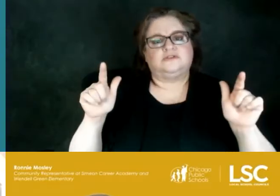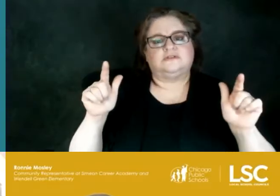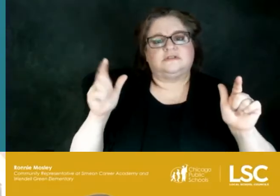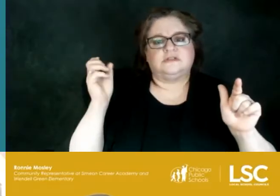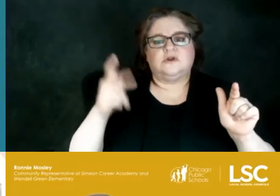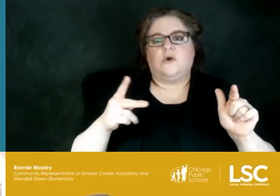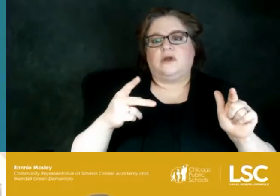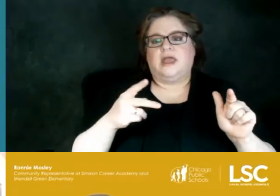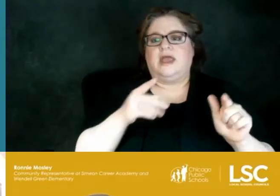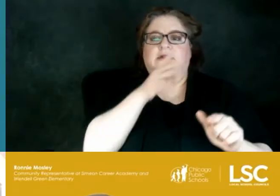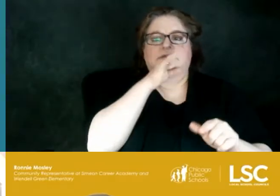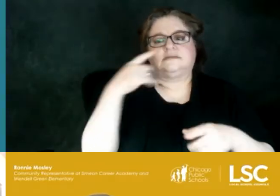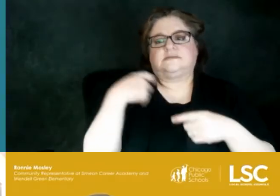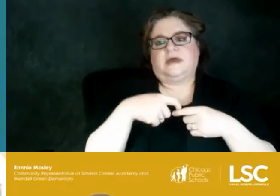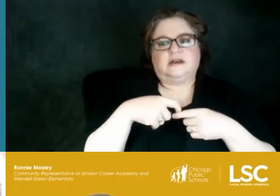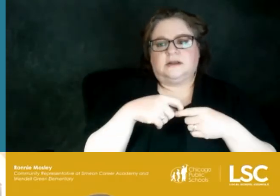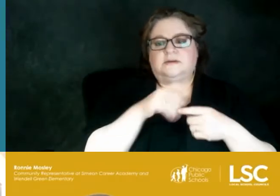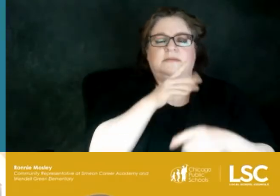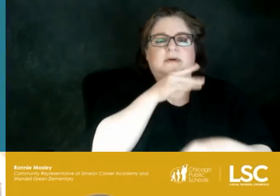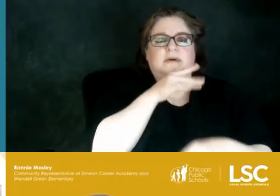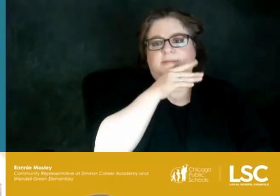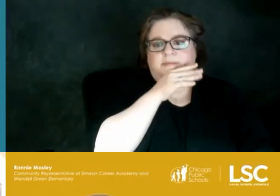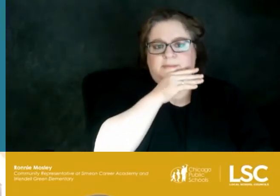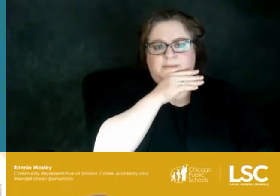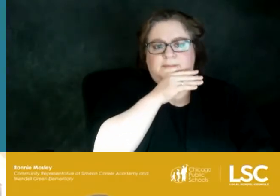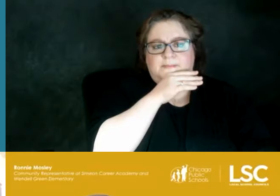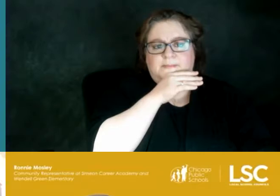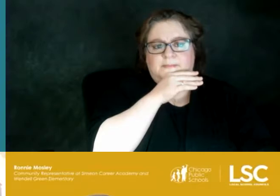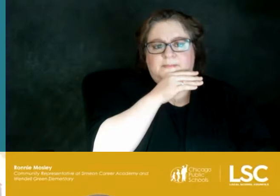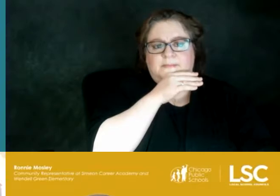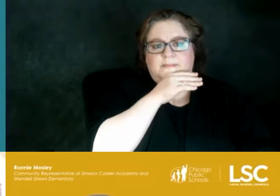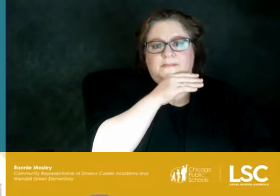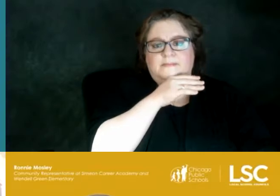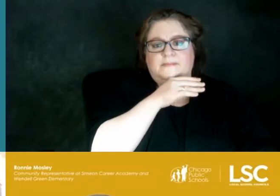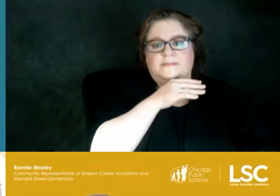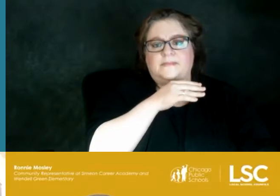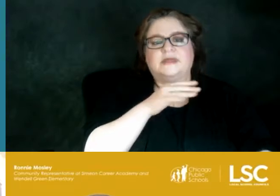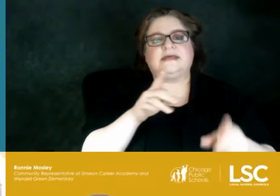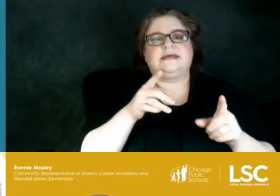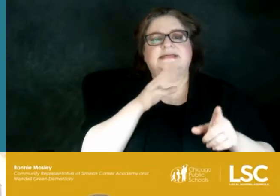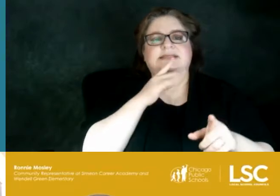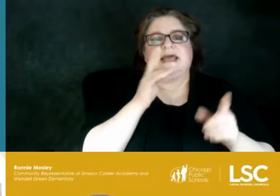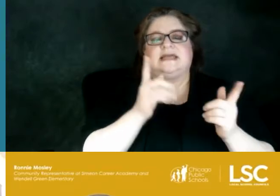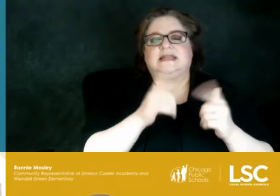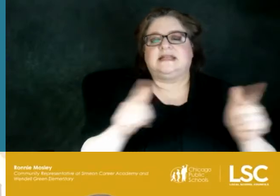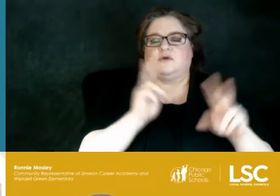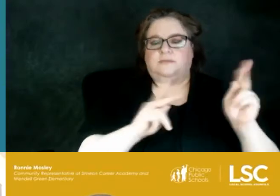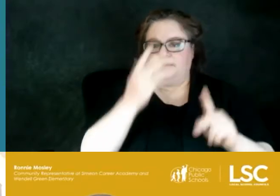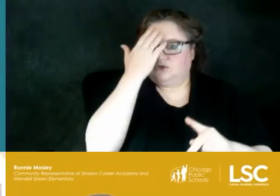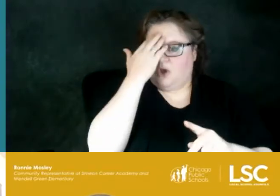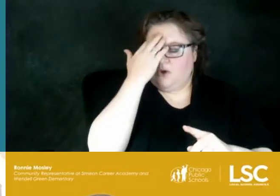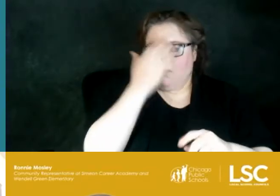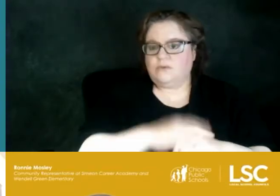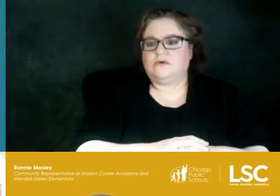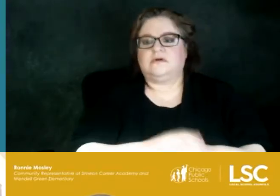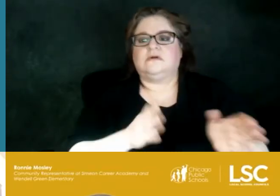it y decirlo en un idioma que la gente conozca. I find that that's necessary